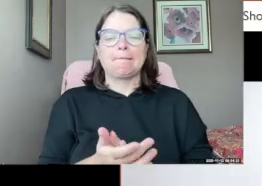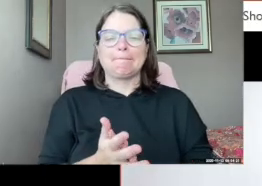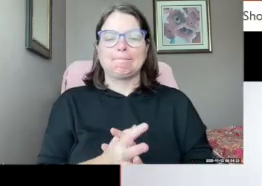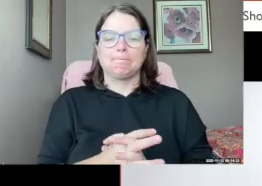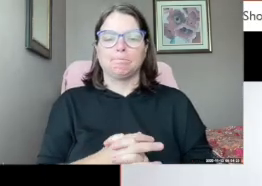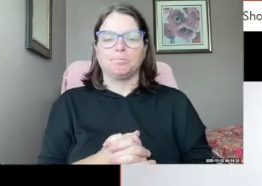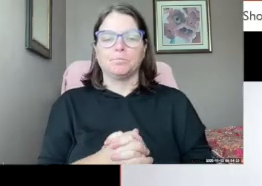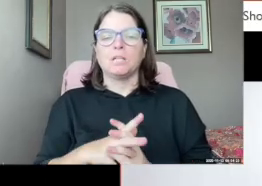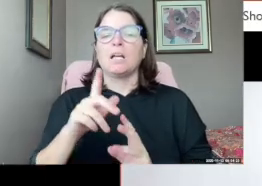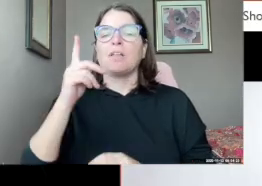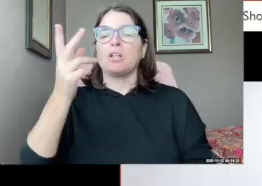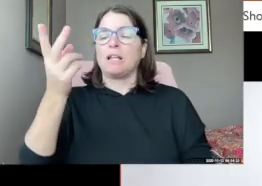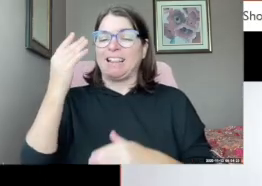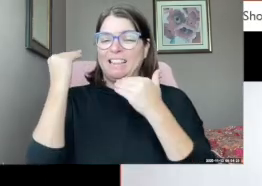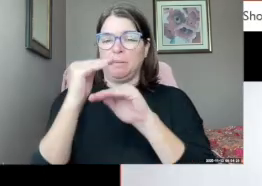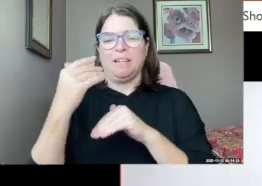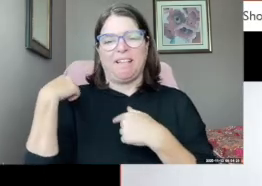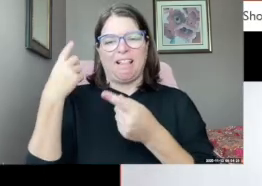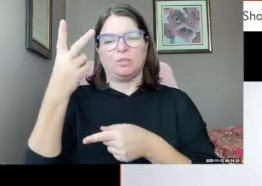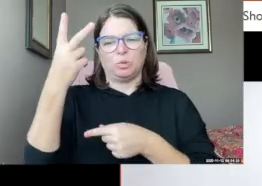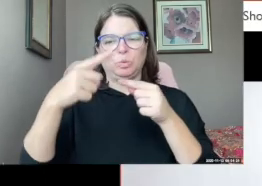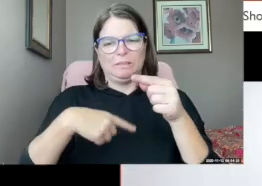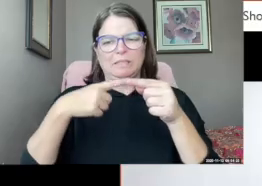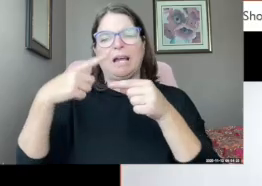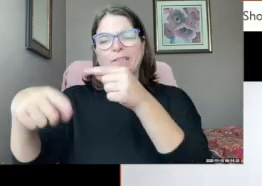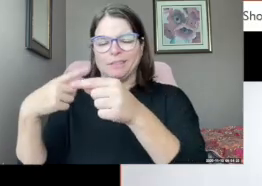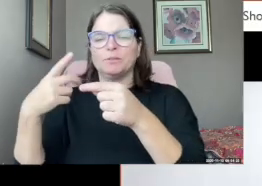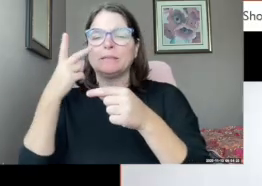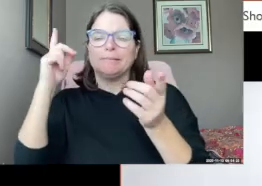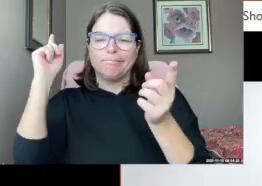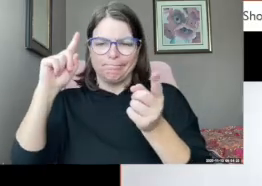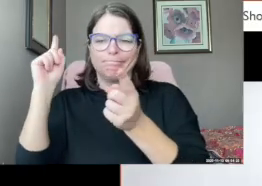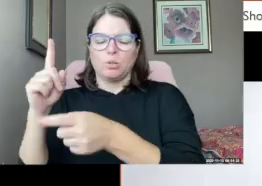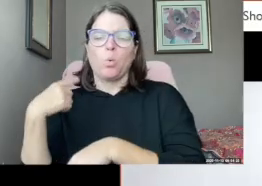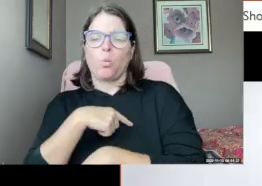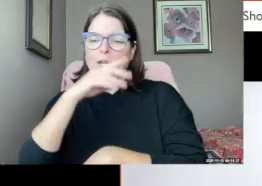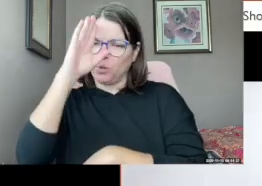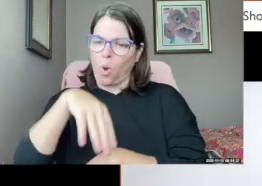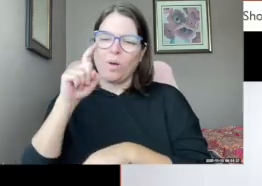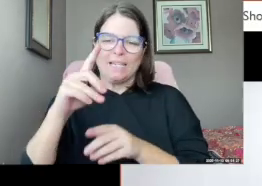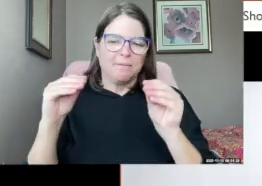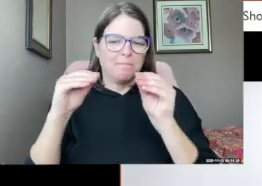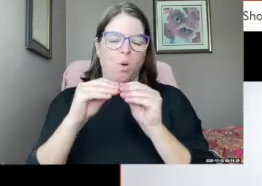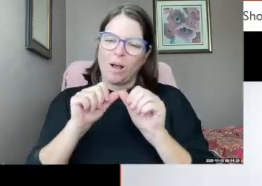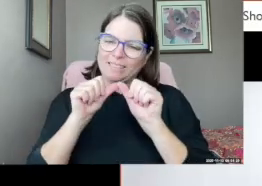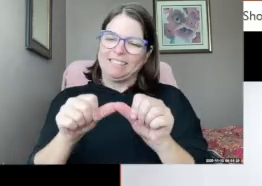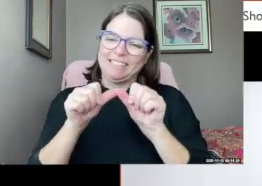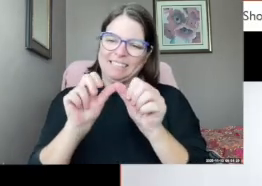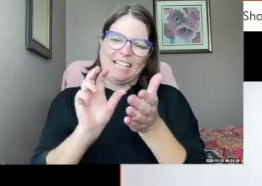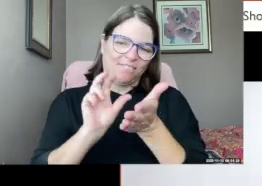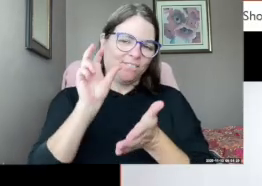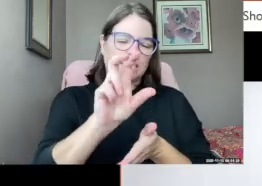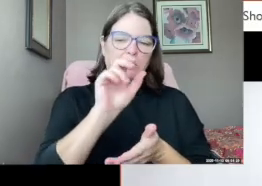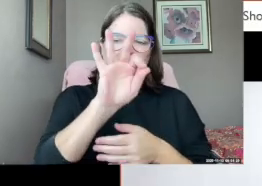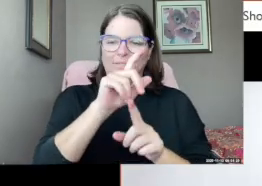in particular have been limited, and we know that significant and consistent investments are needed